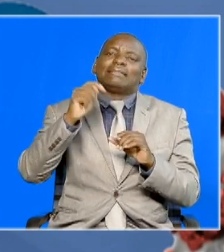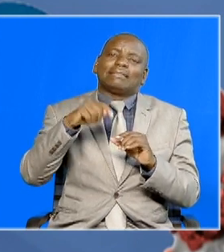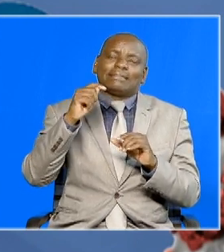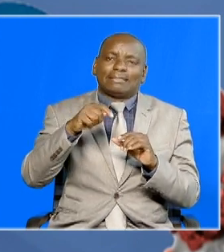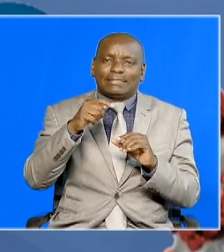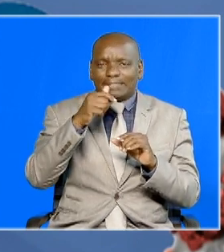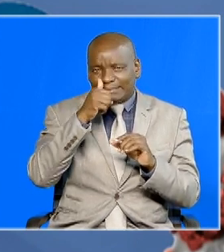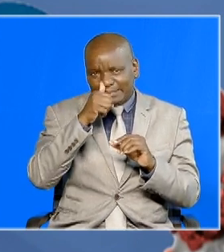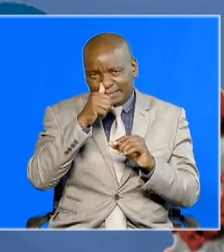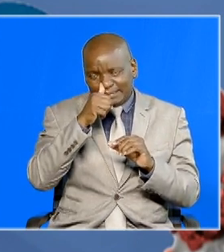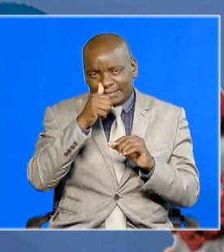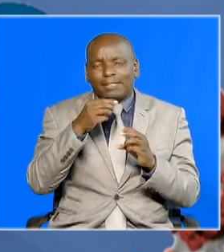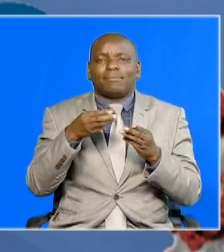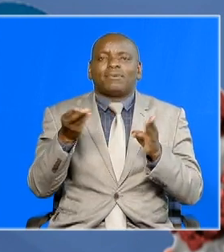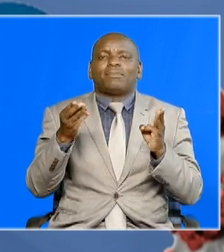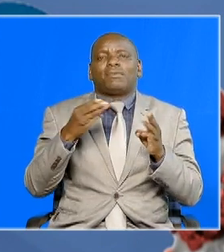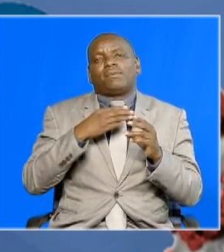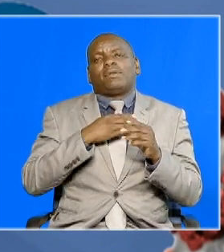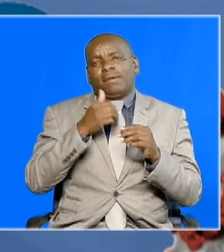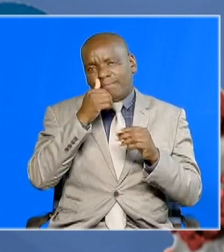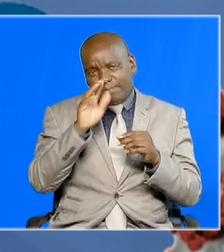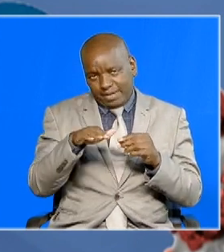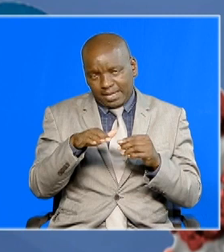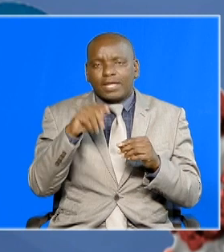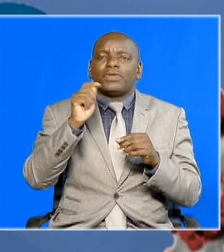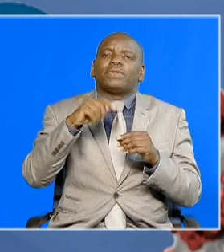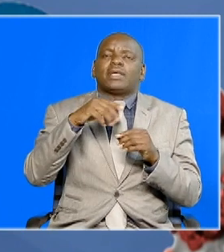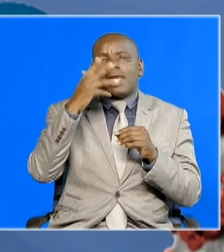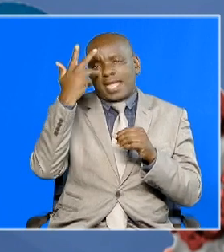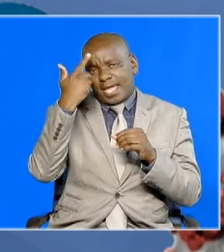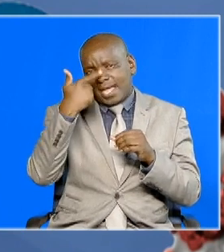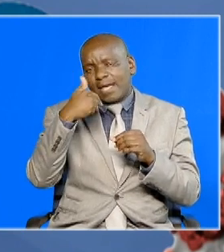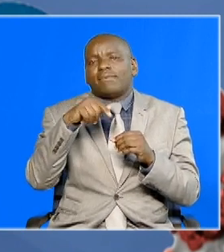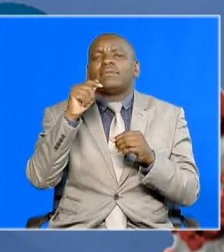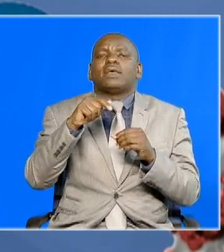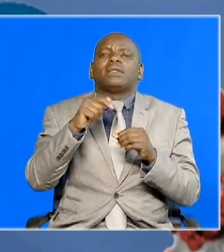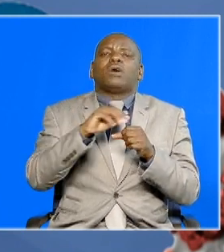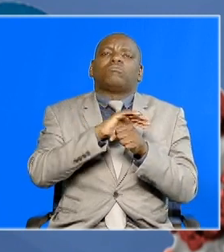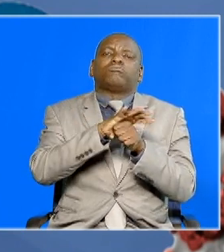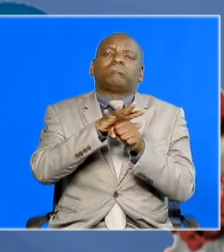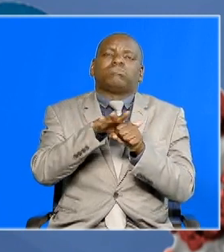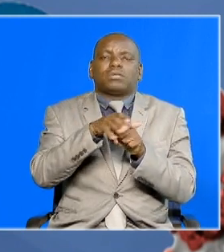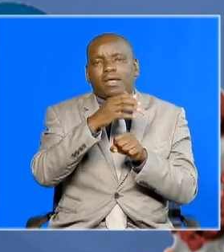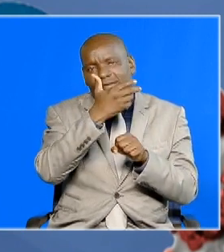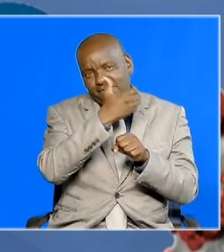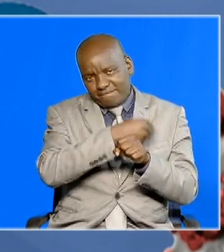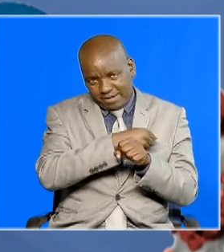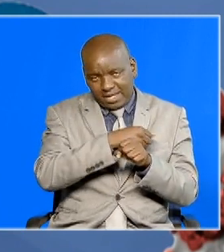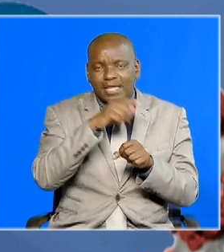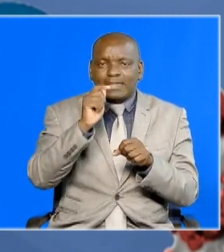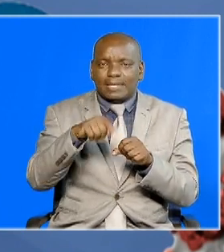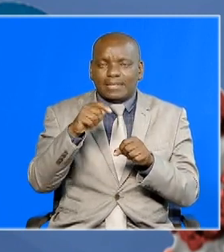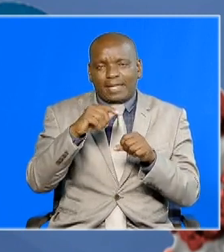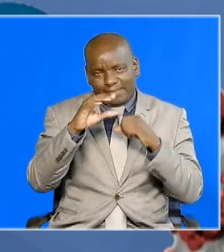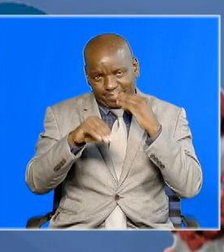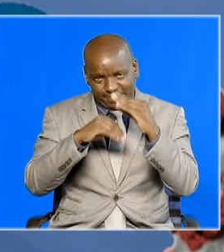a lot of public interest. My update today is therefore going to be on COVID-19 vaccines, once again, as